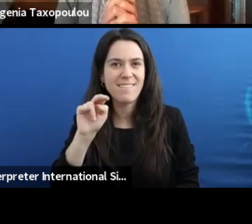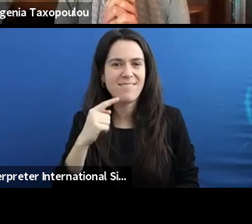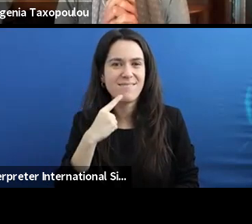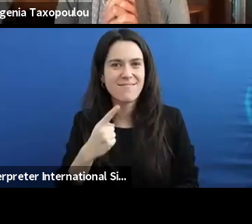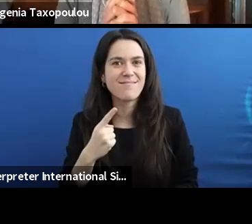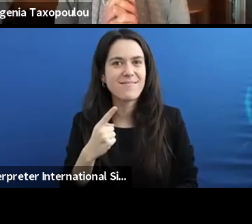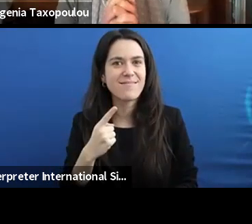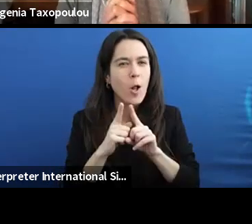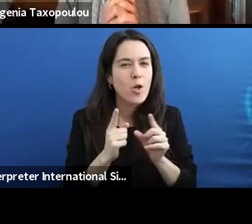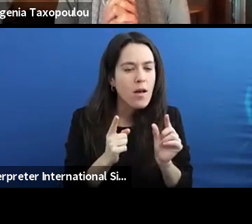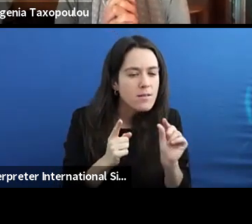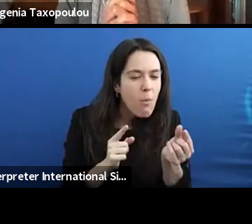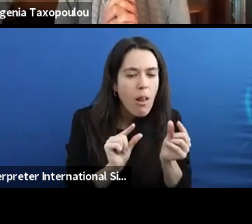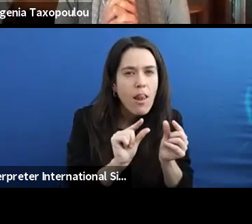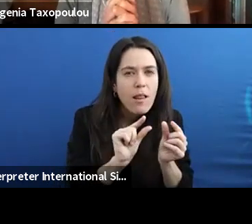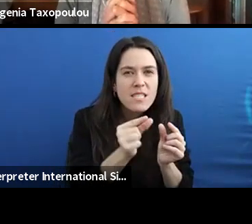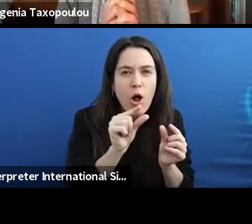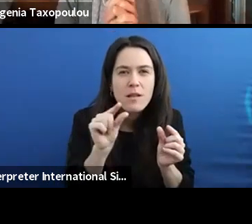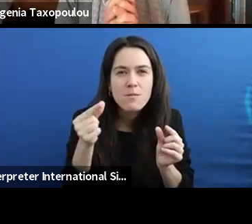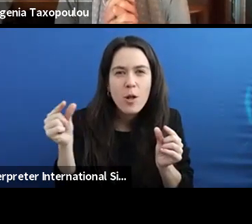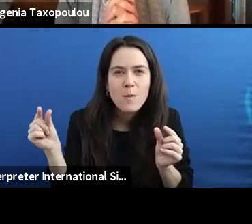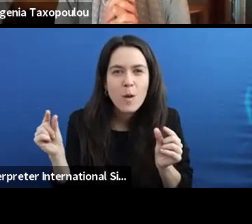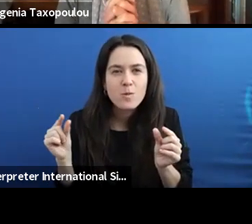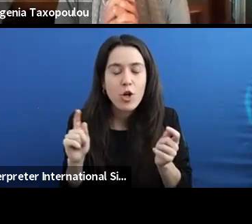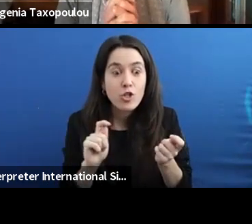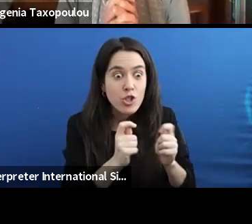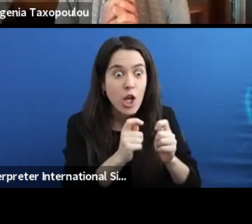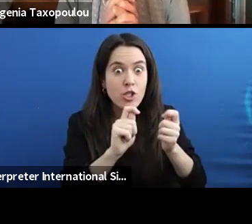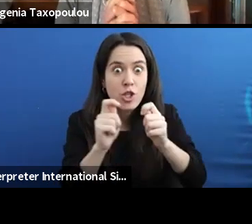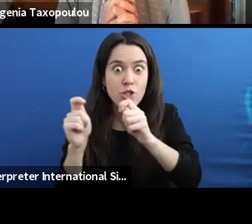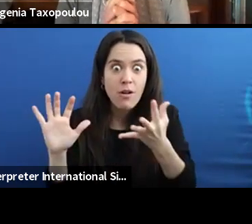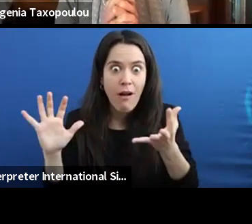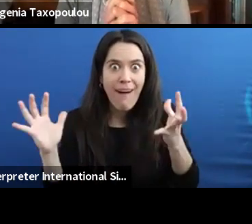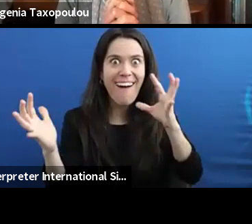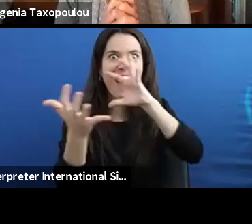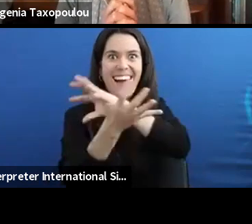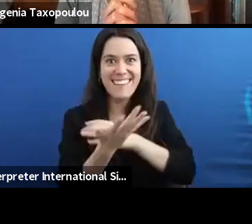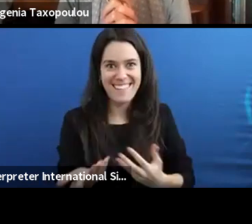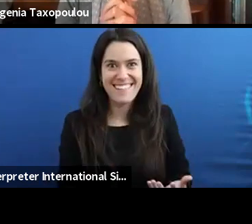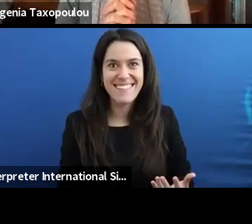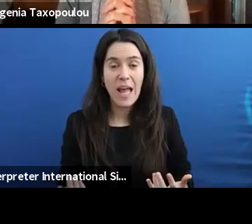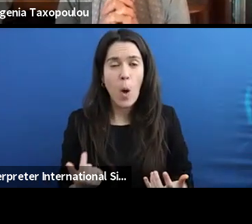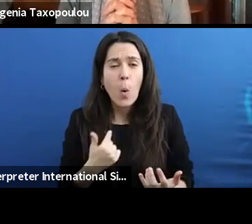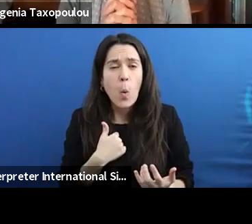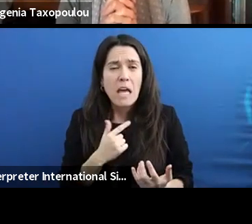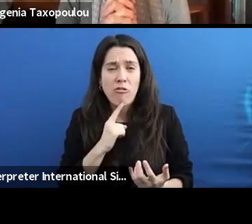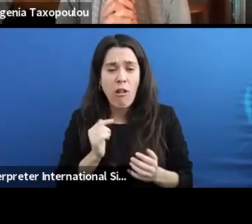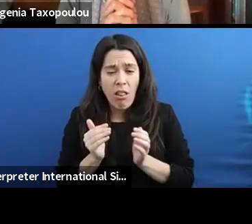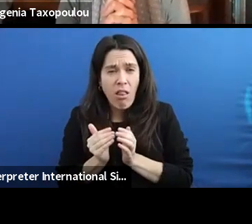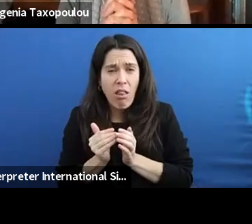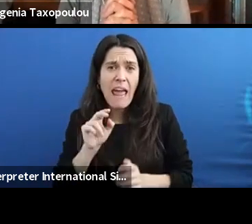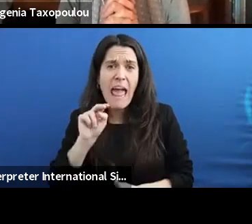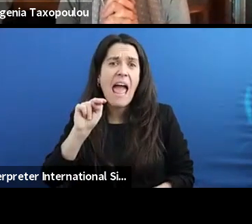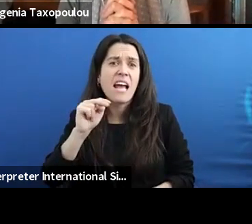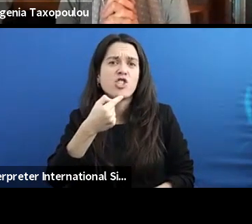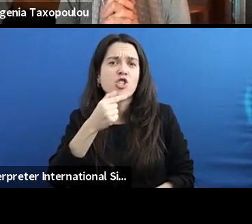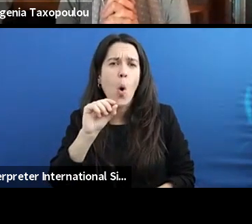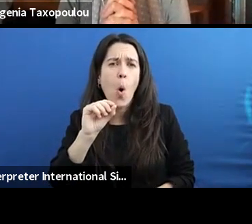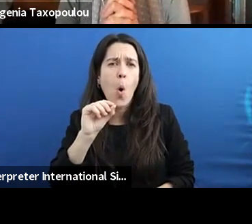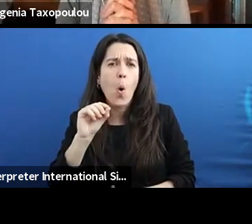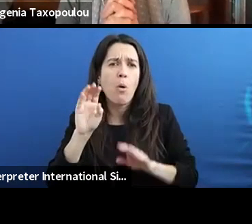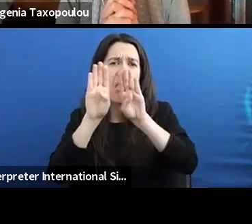smallness, ethical society and activism. We are a very small NGO, theater NGO. We are only